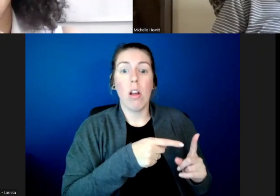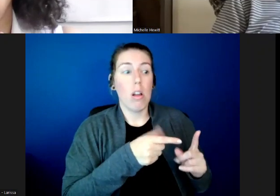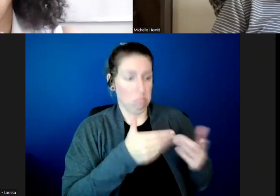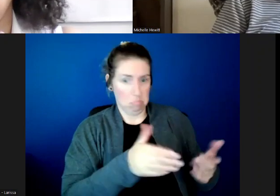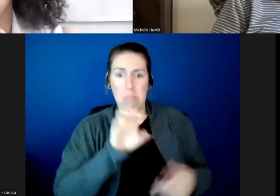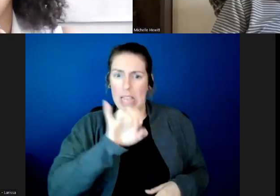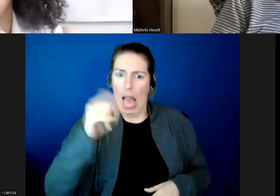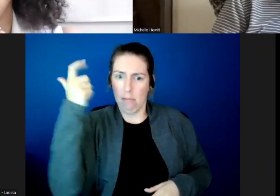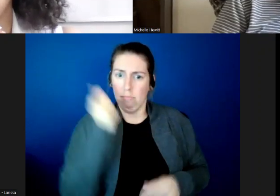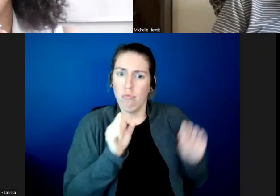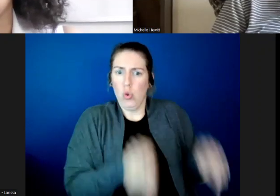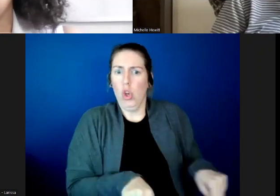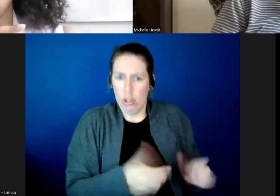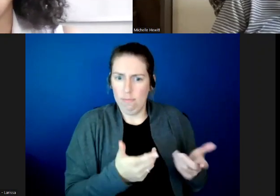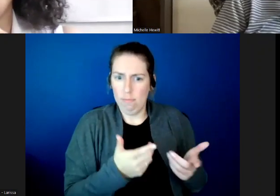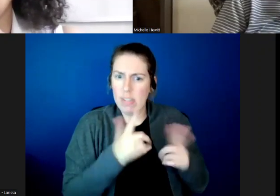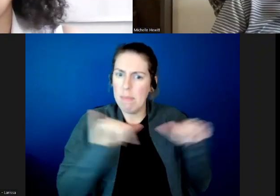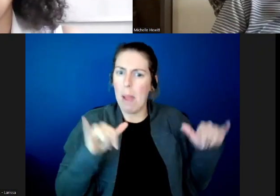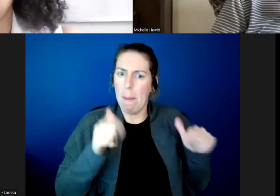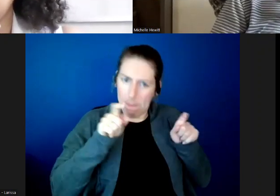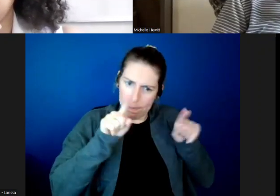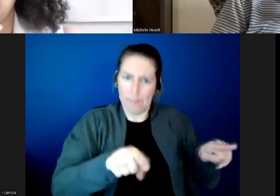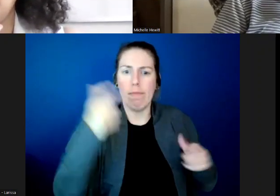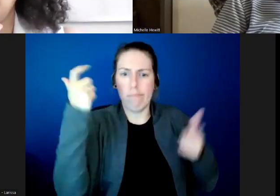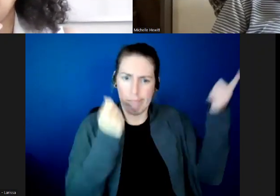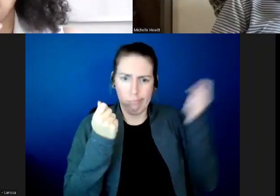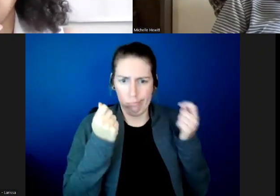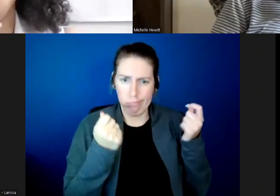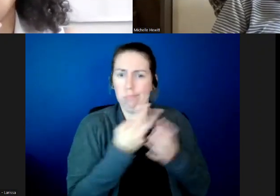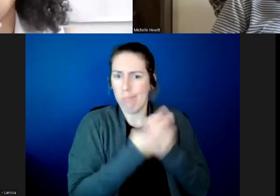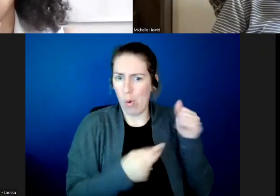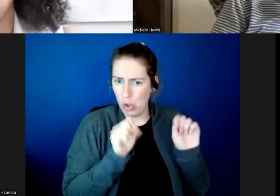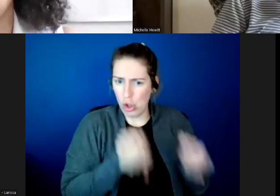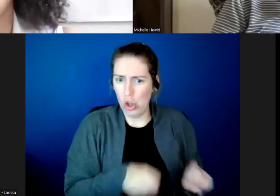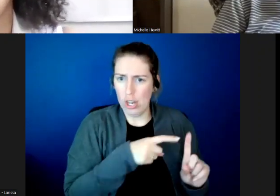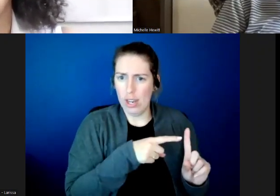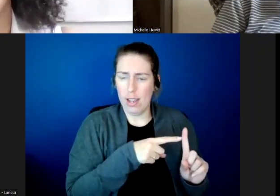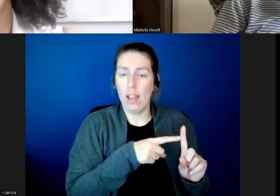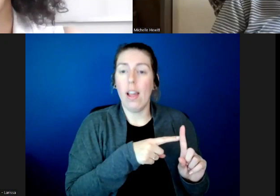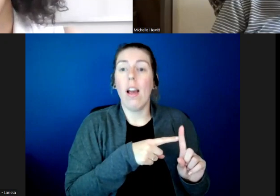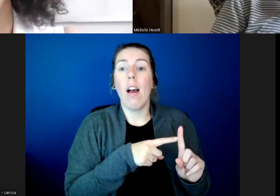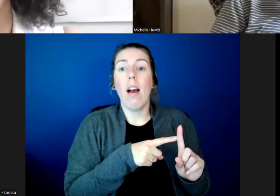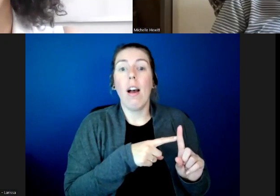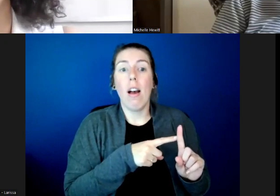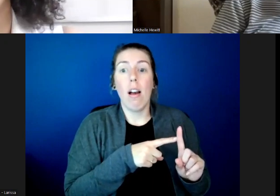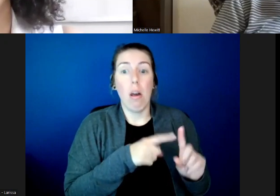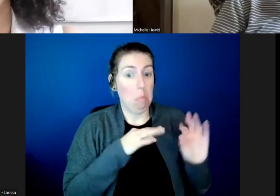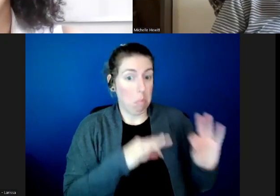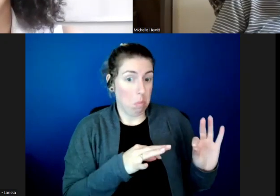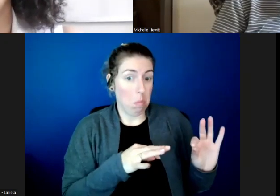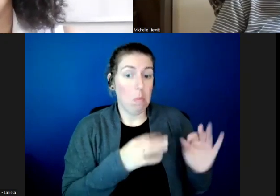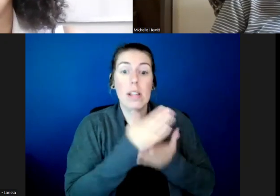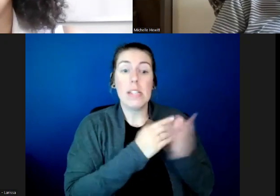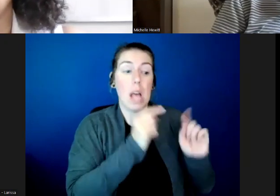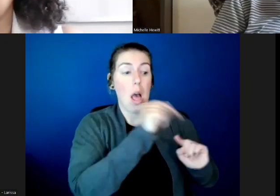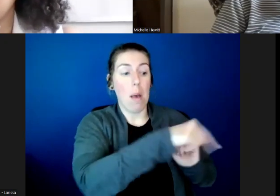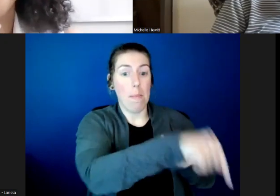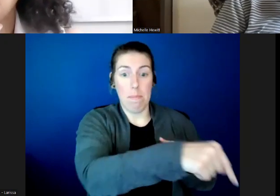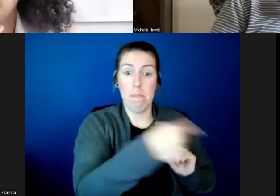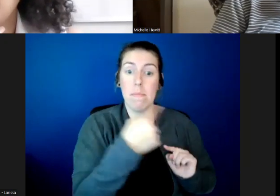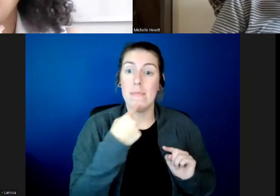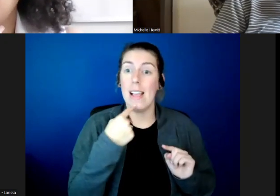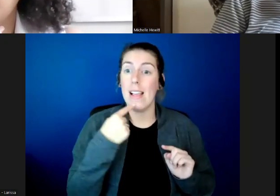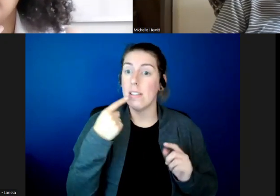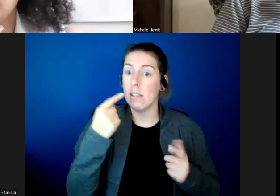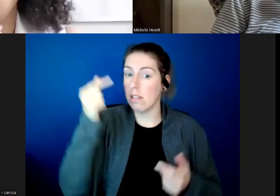benefits. So not only did they do that, but some recipients also claimed that the government did not give